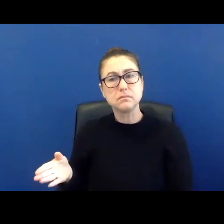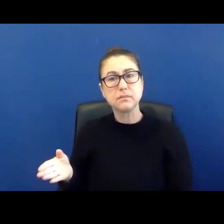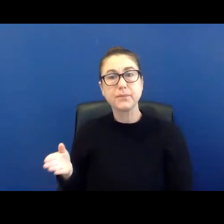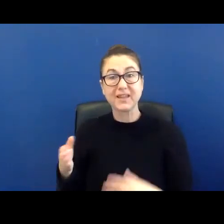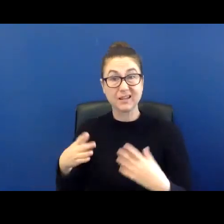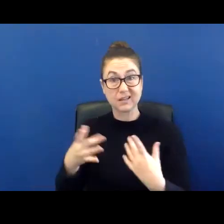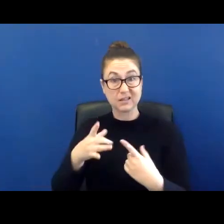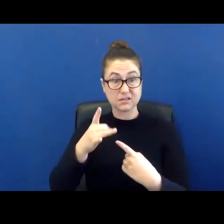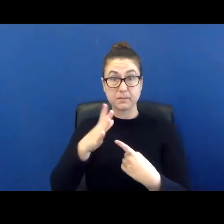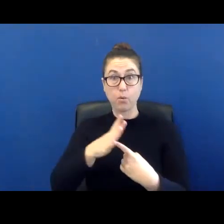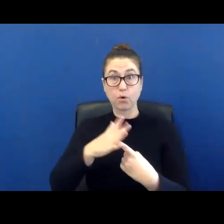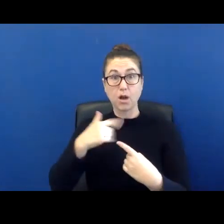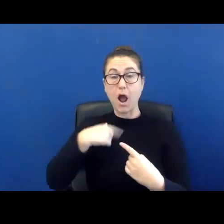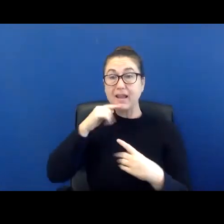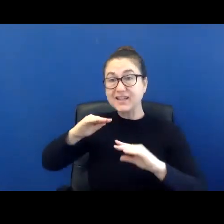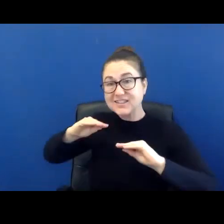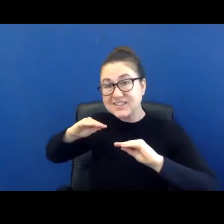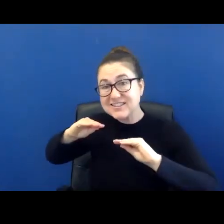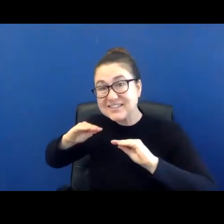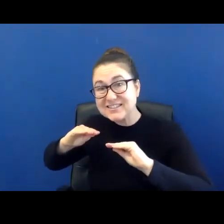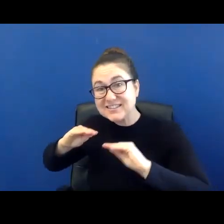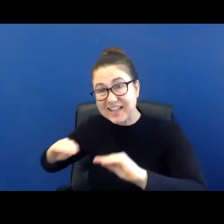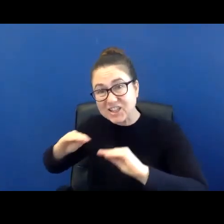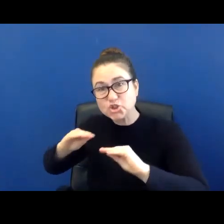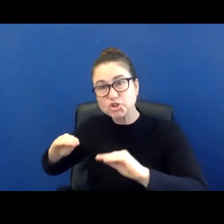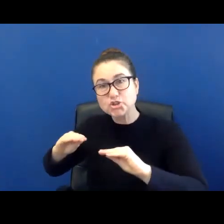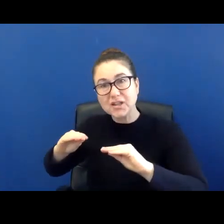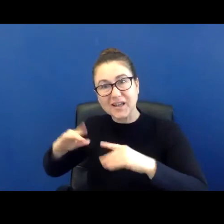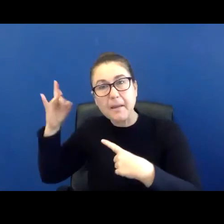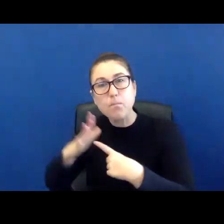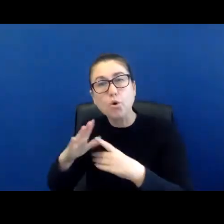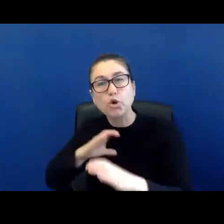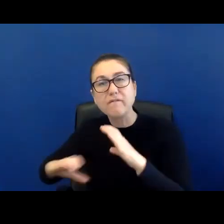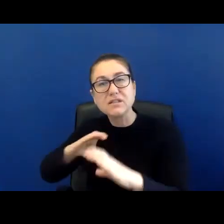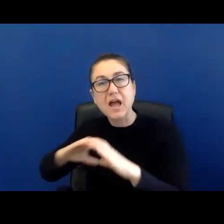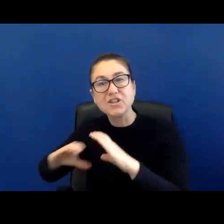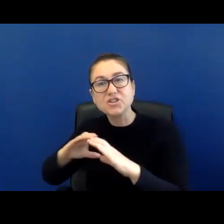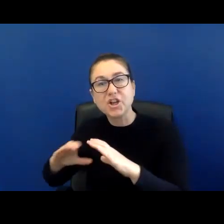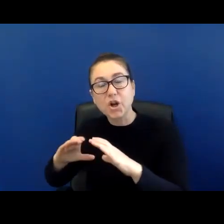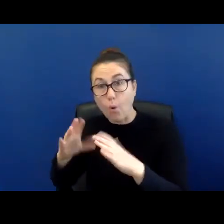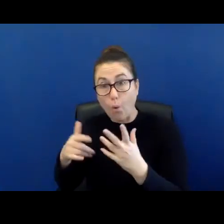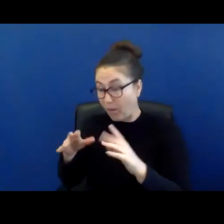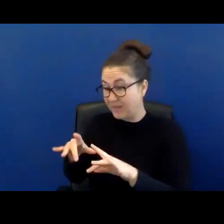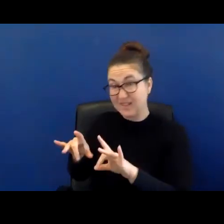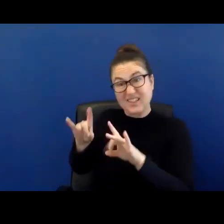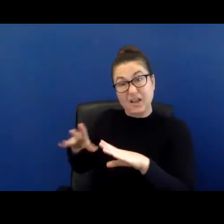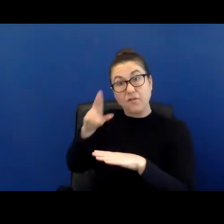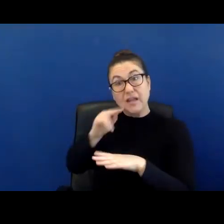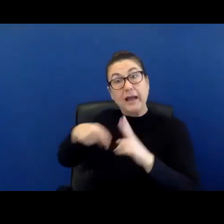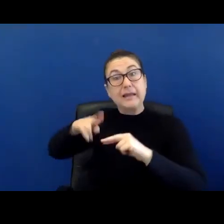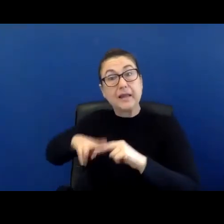able to teach children and have those really important conversations, or for young children who are blind or vision impaired to be